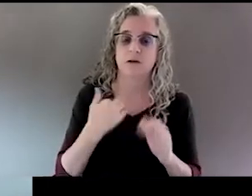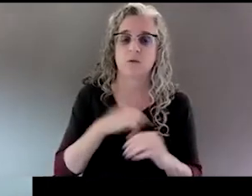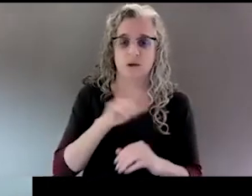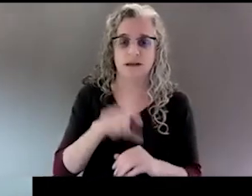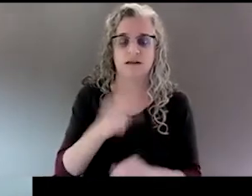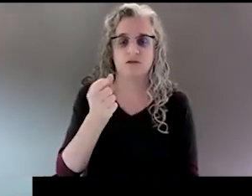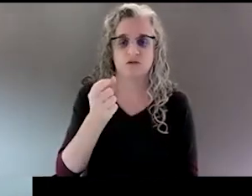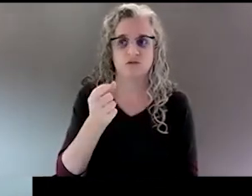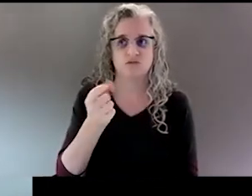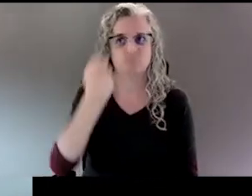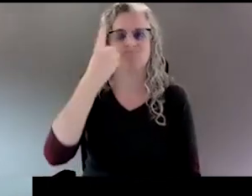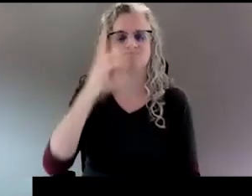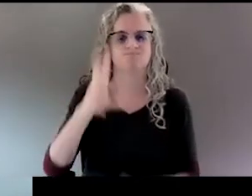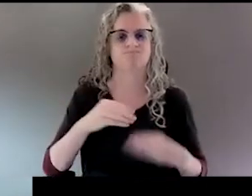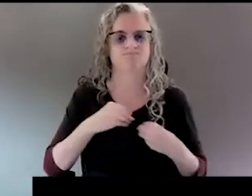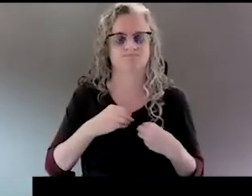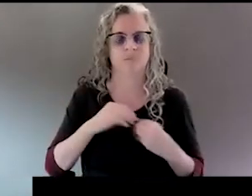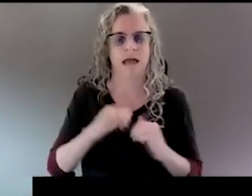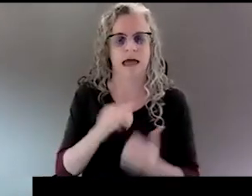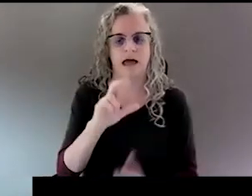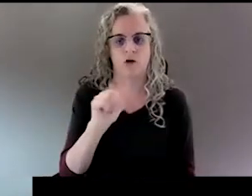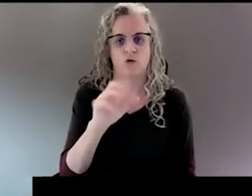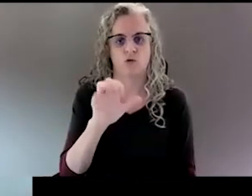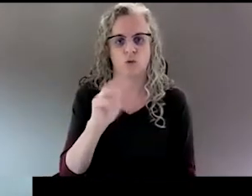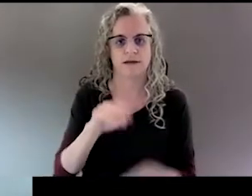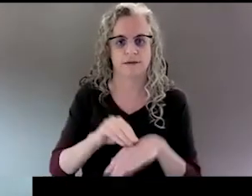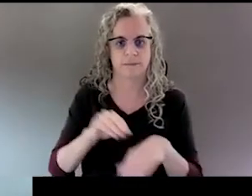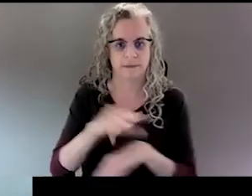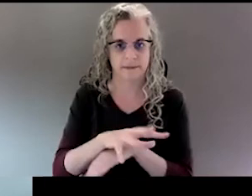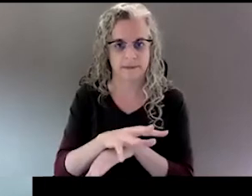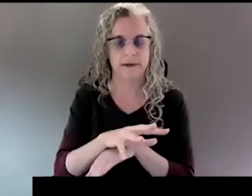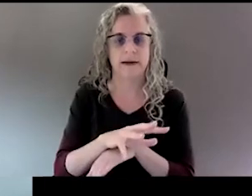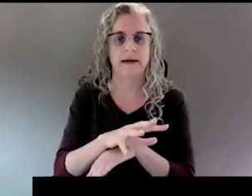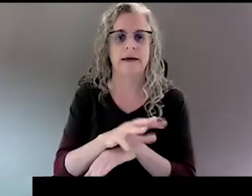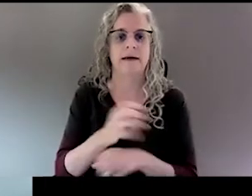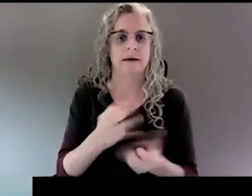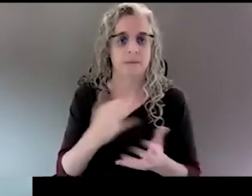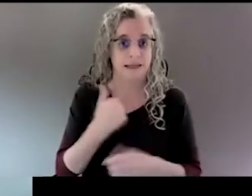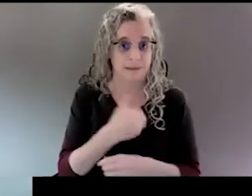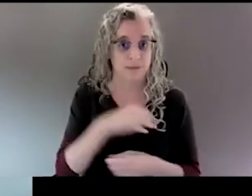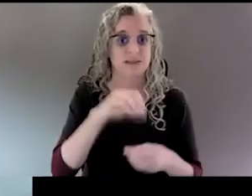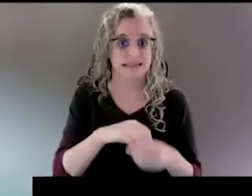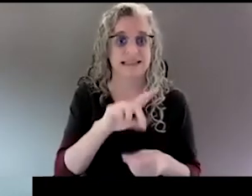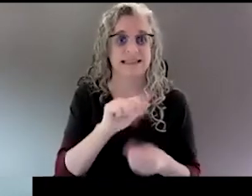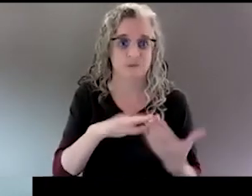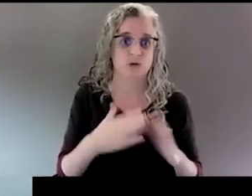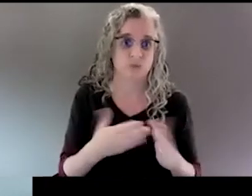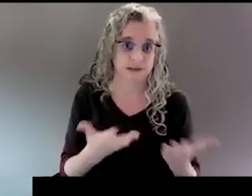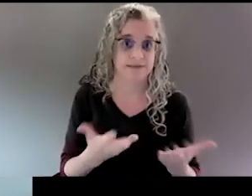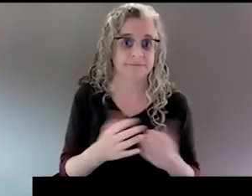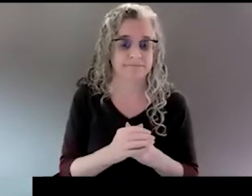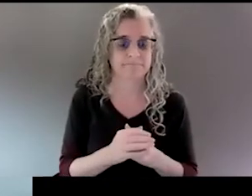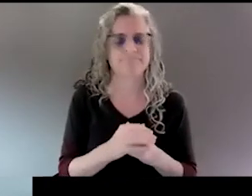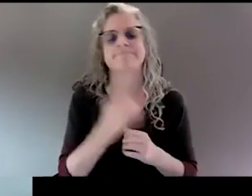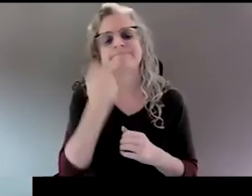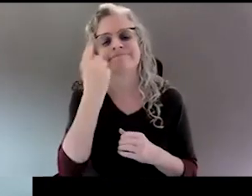way racism has played into many of our members in the disability community. I had always believed that poverty